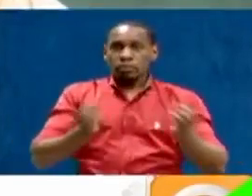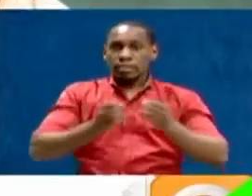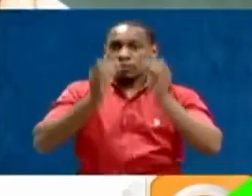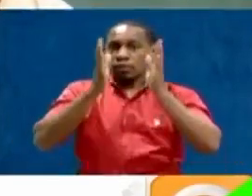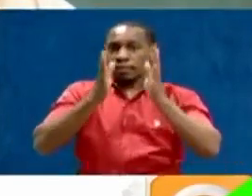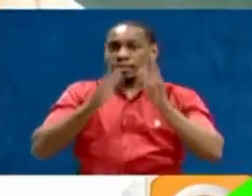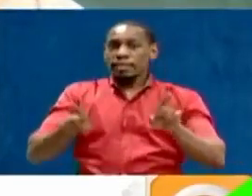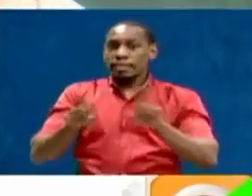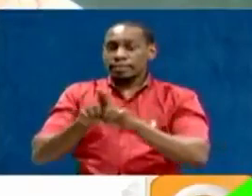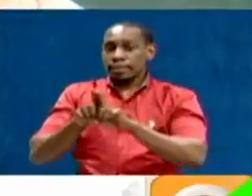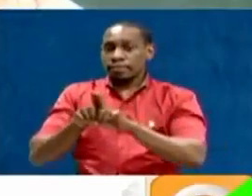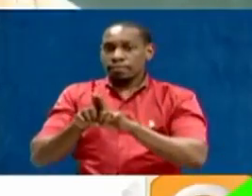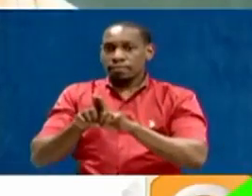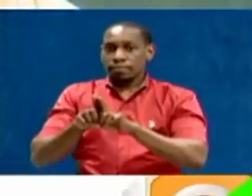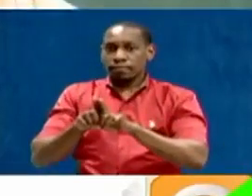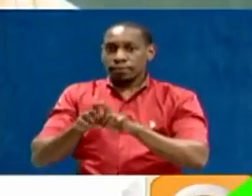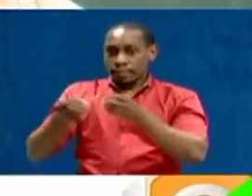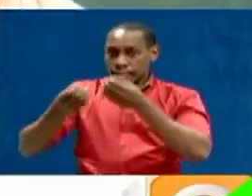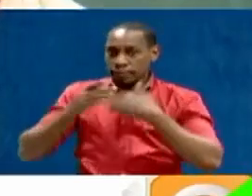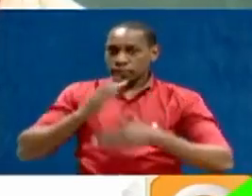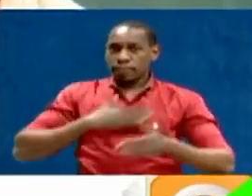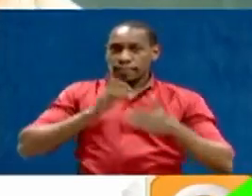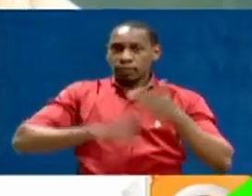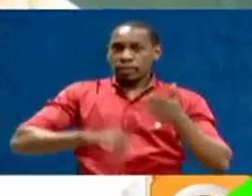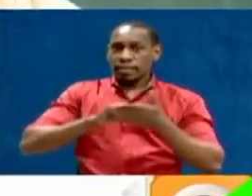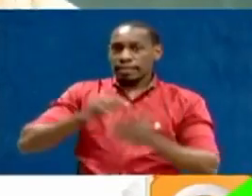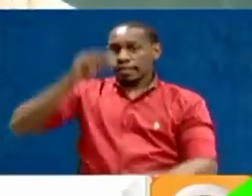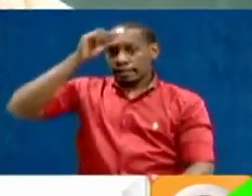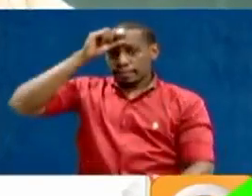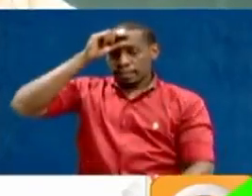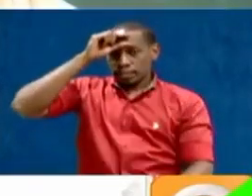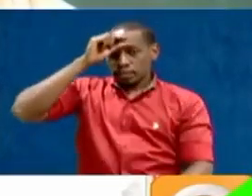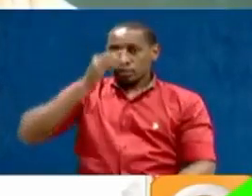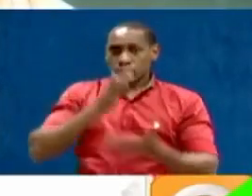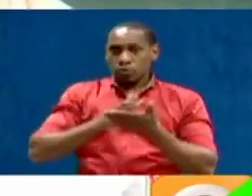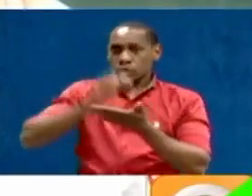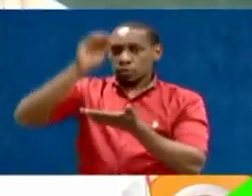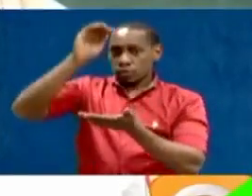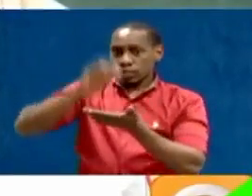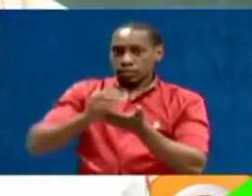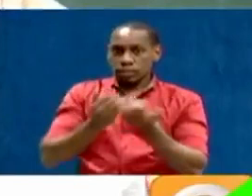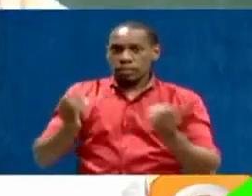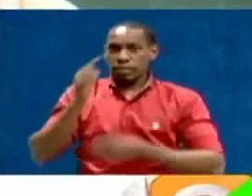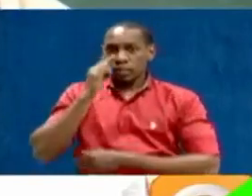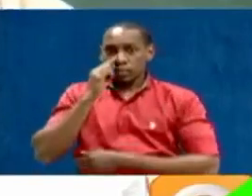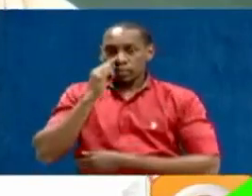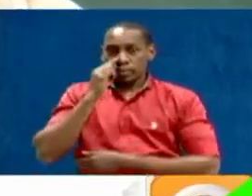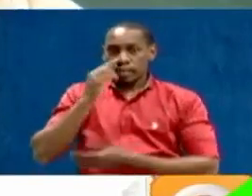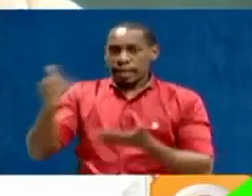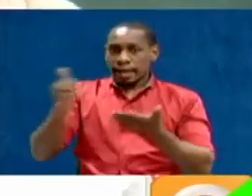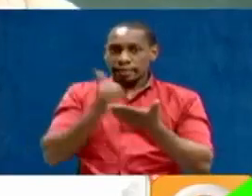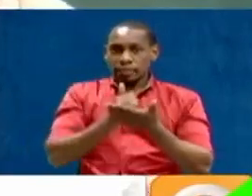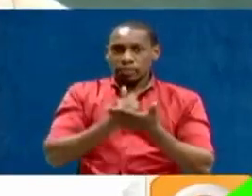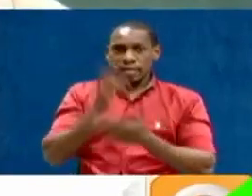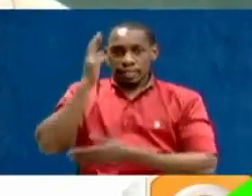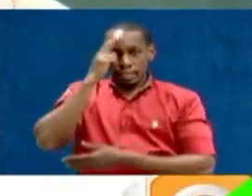office and what they told me is that the government is cutting down on children's home admission.